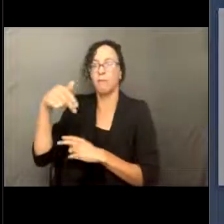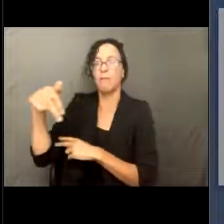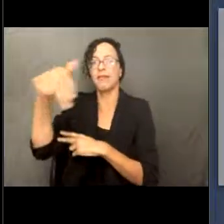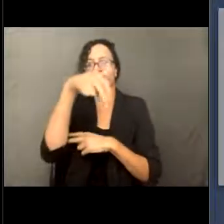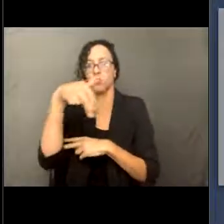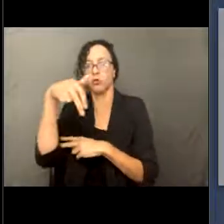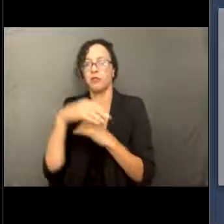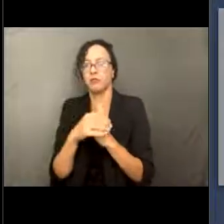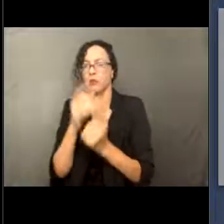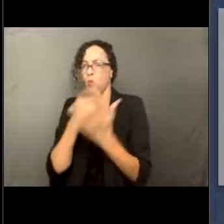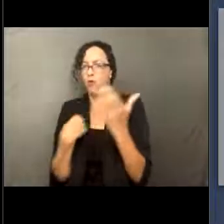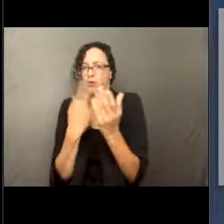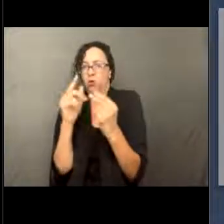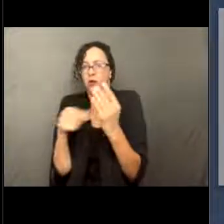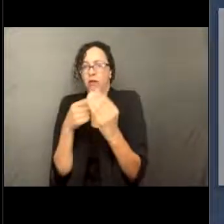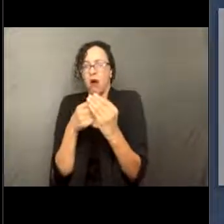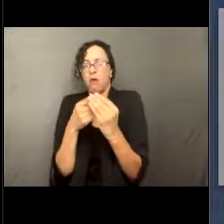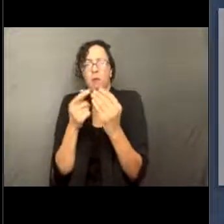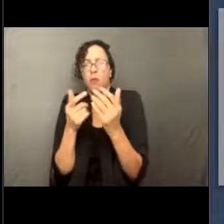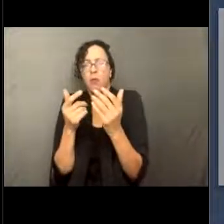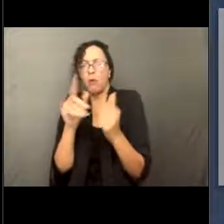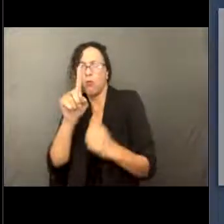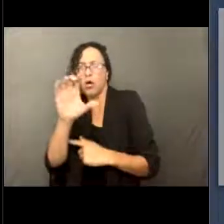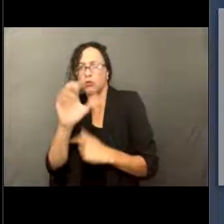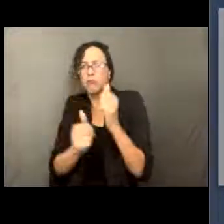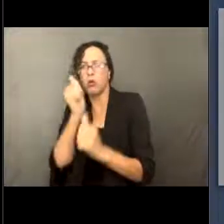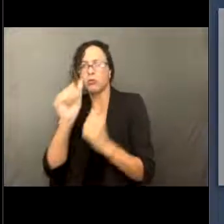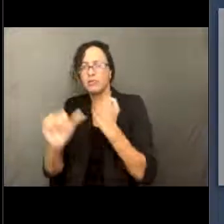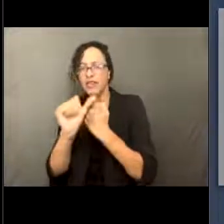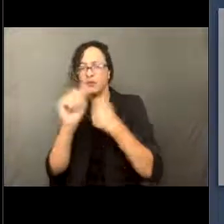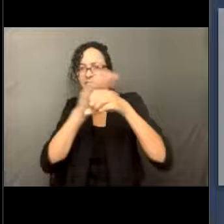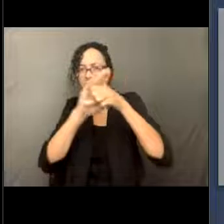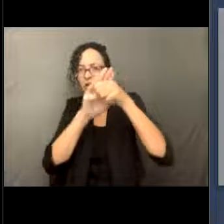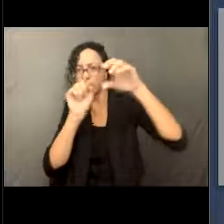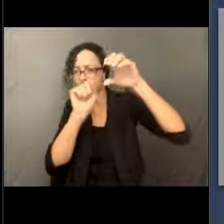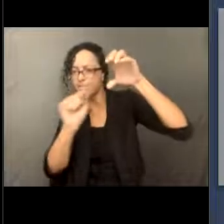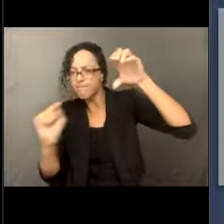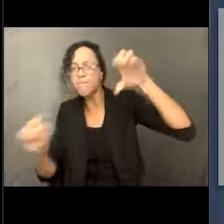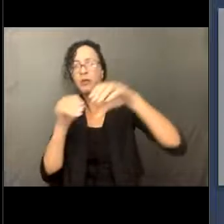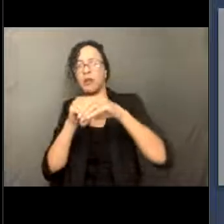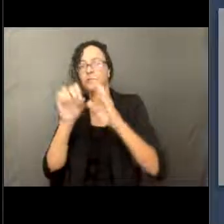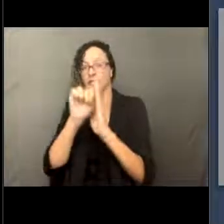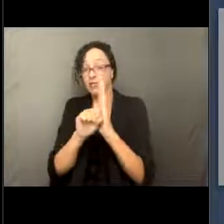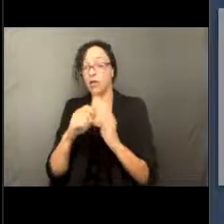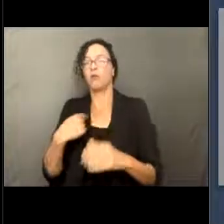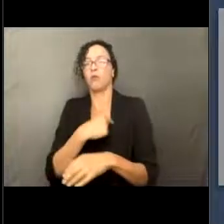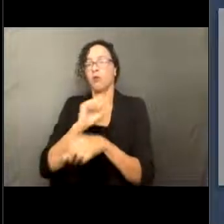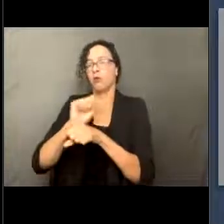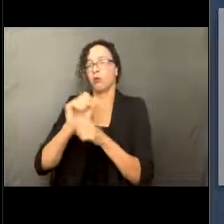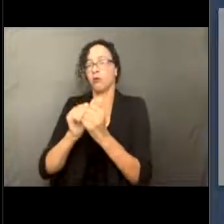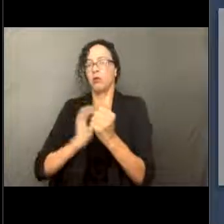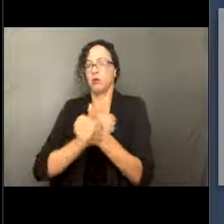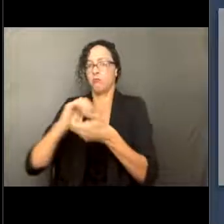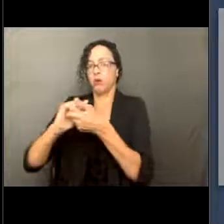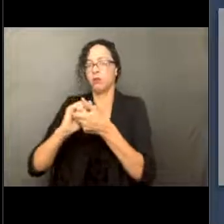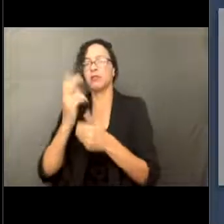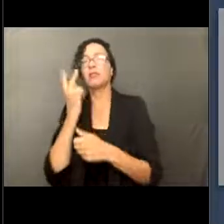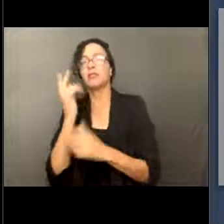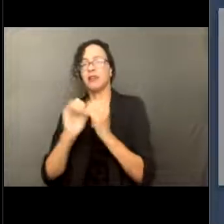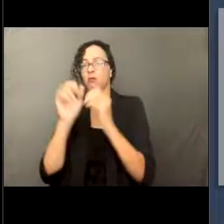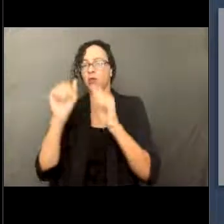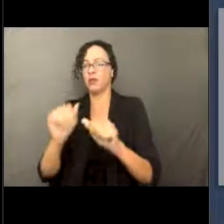are the 100 most dangerous areas? And so we're working with our partners to see how we can work on that. I think we saw one